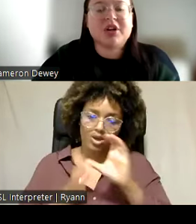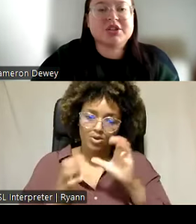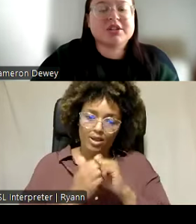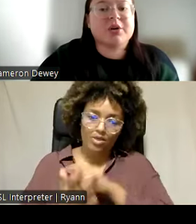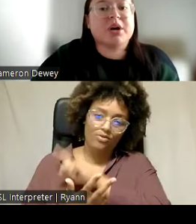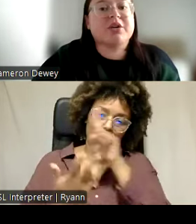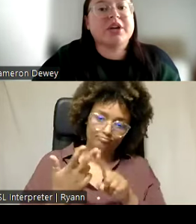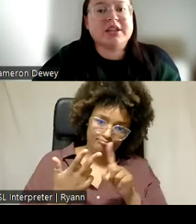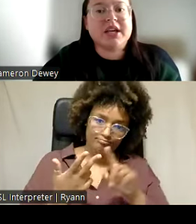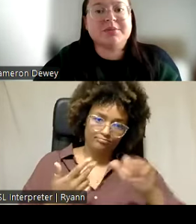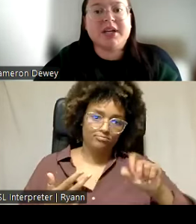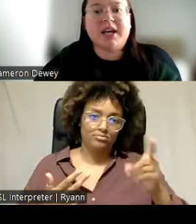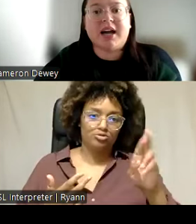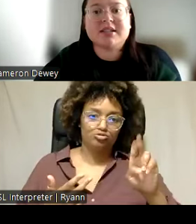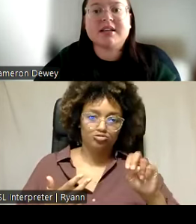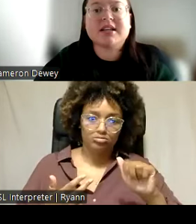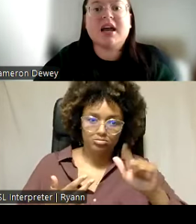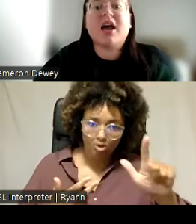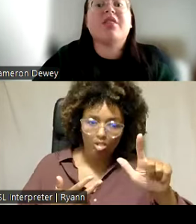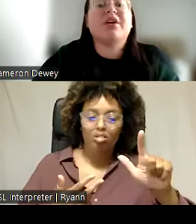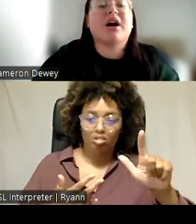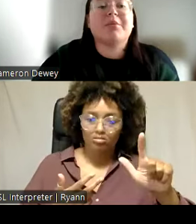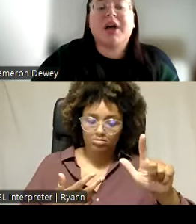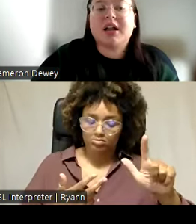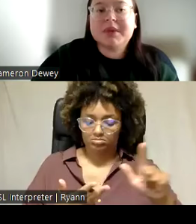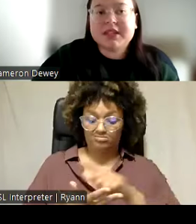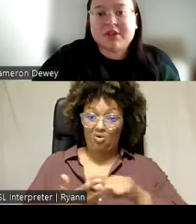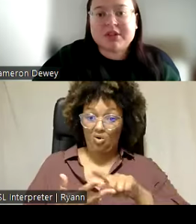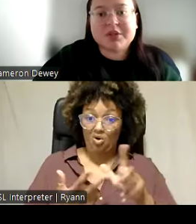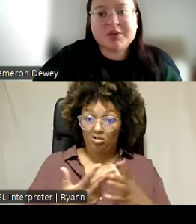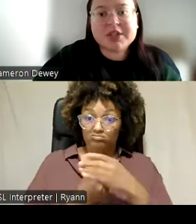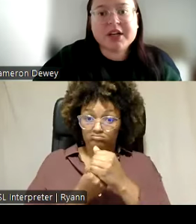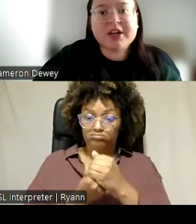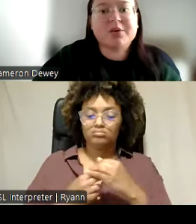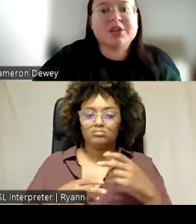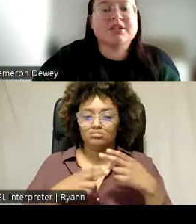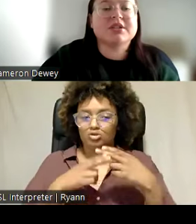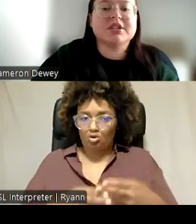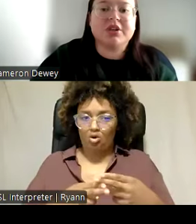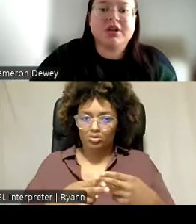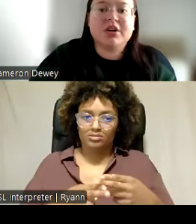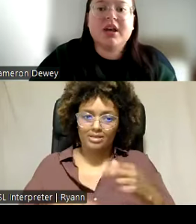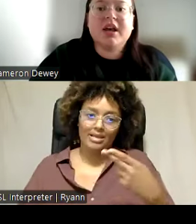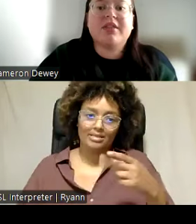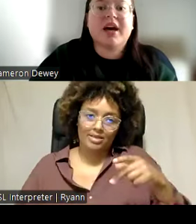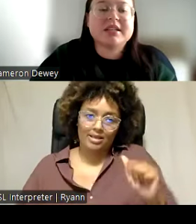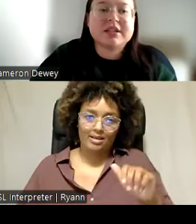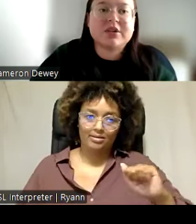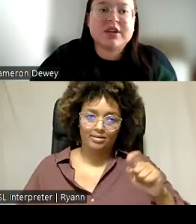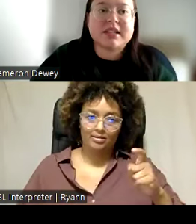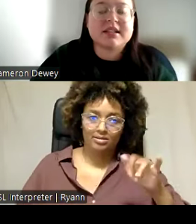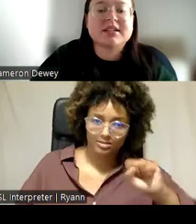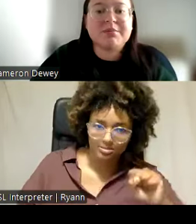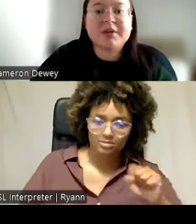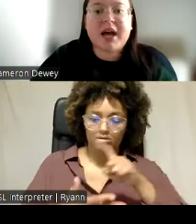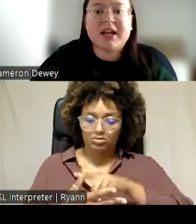three structures are what create the HPA axis. The hypothalamus signals the pituitary, which signals the adrenal. And that signal